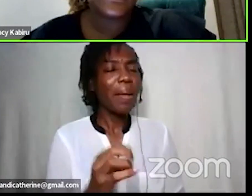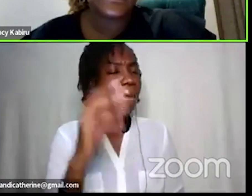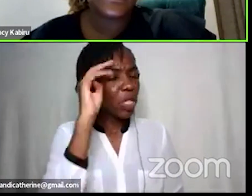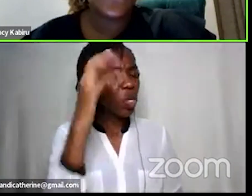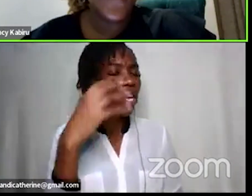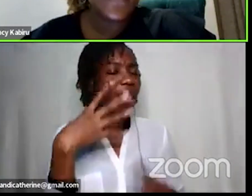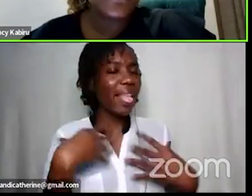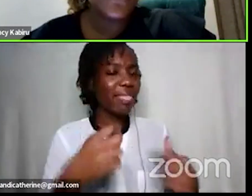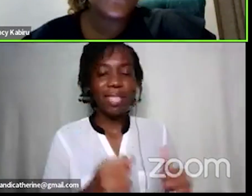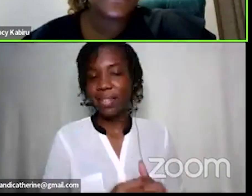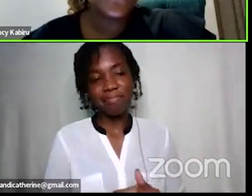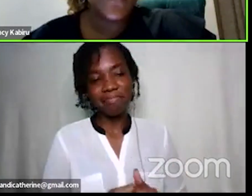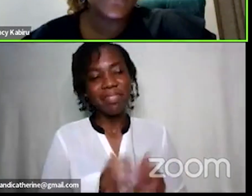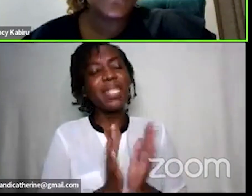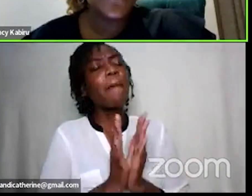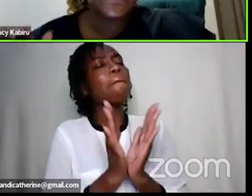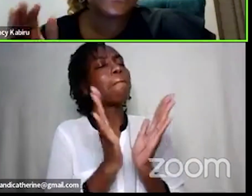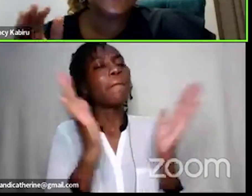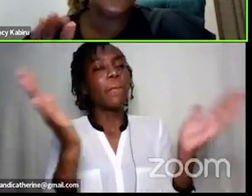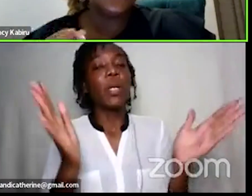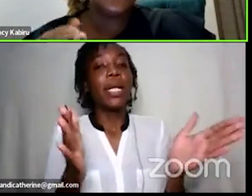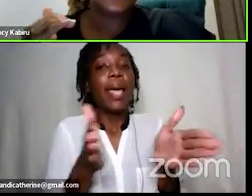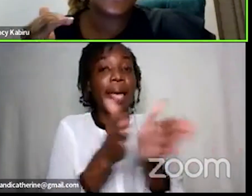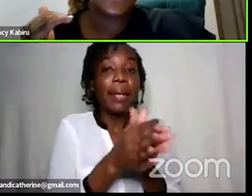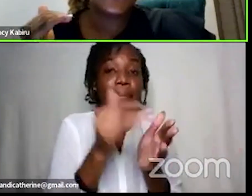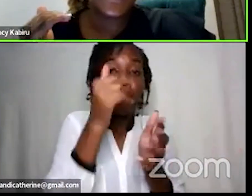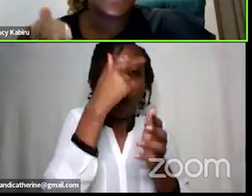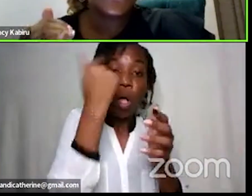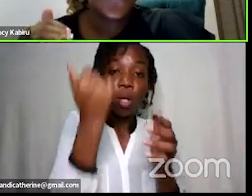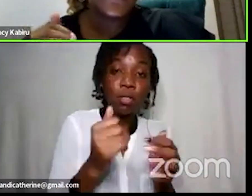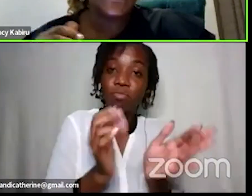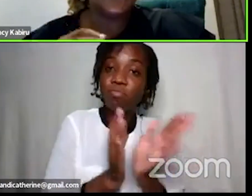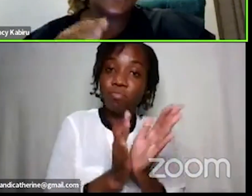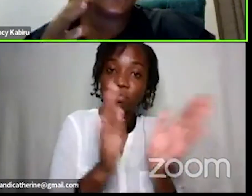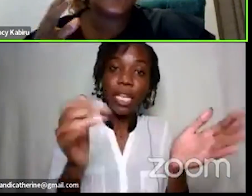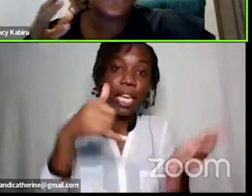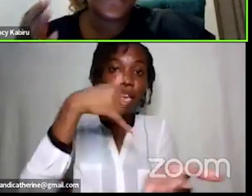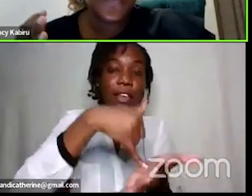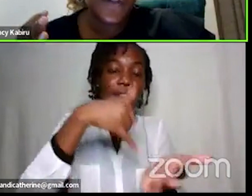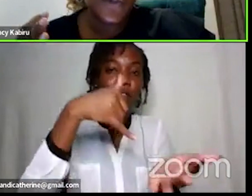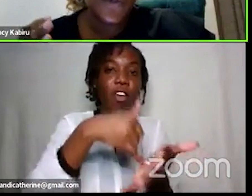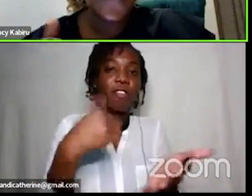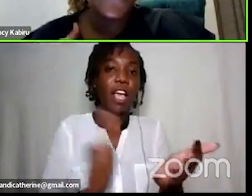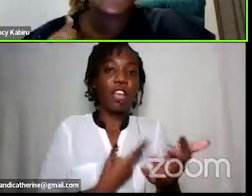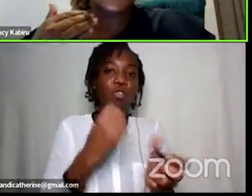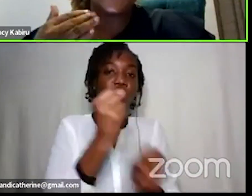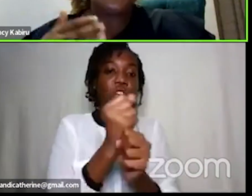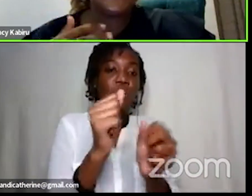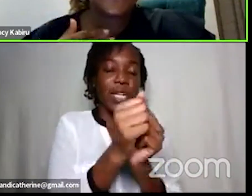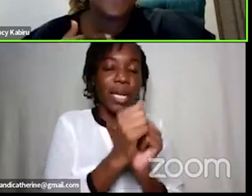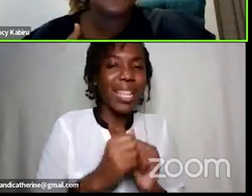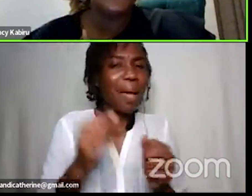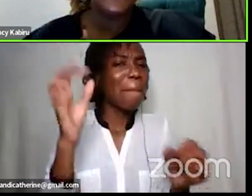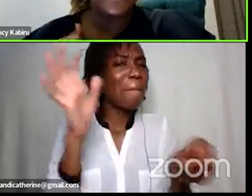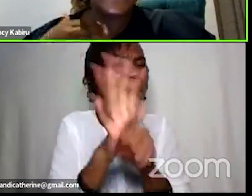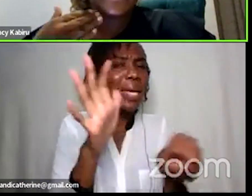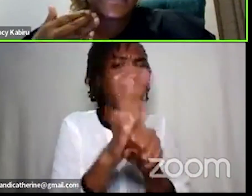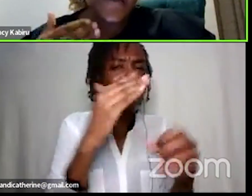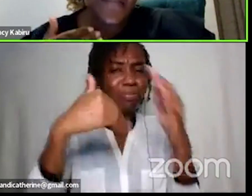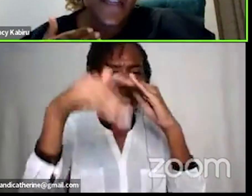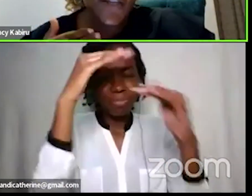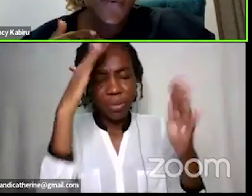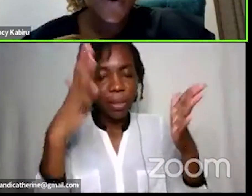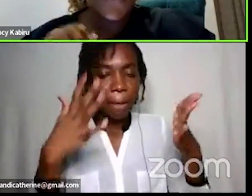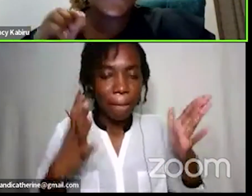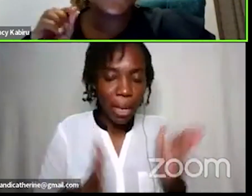And because it's quite broad, it involves us working with a lot of professionals. So every time you will